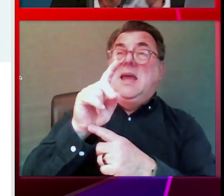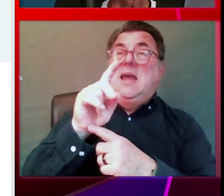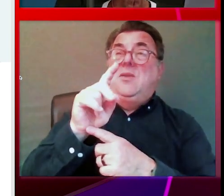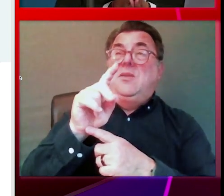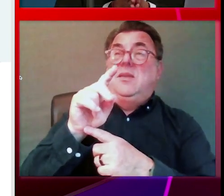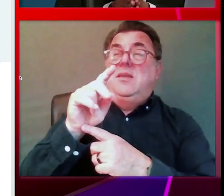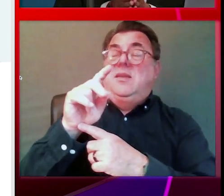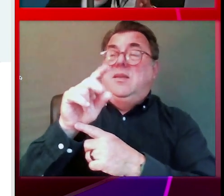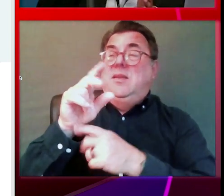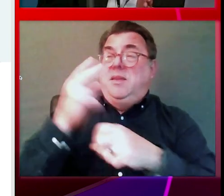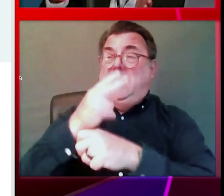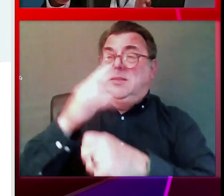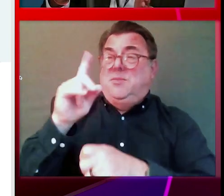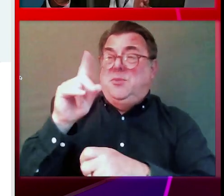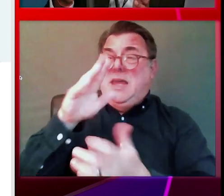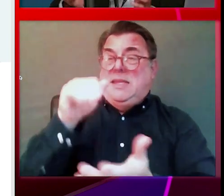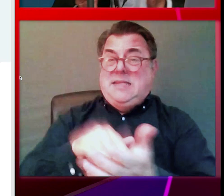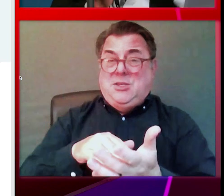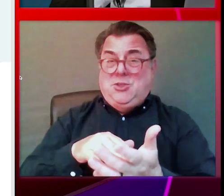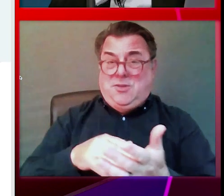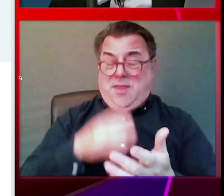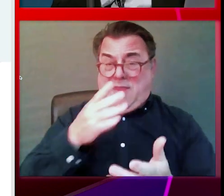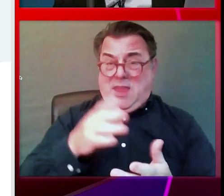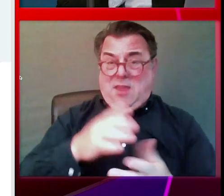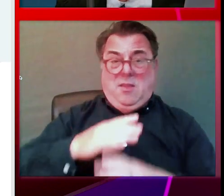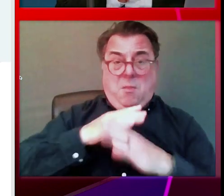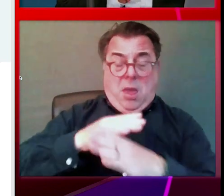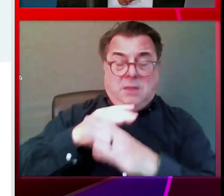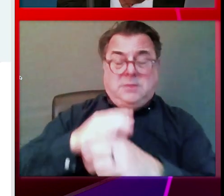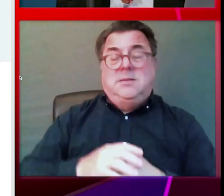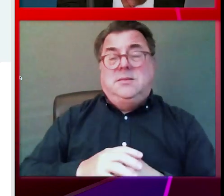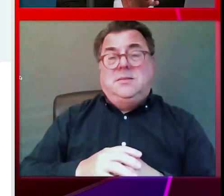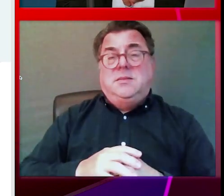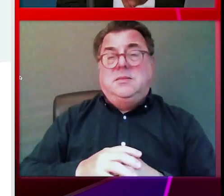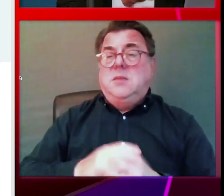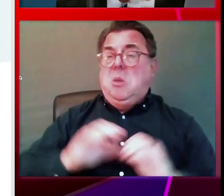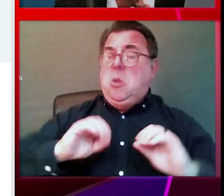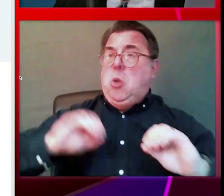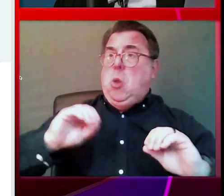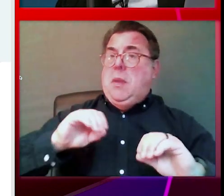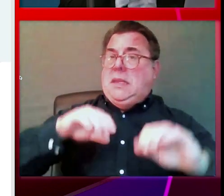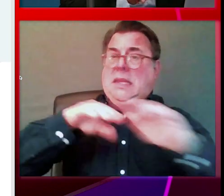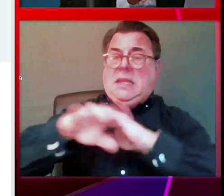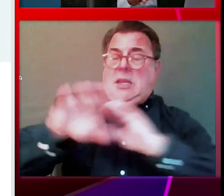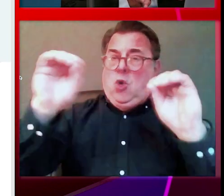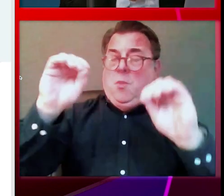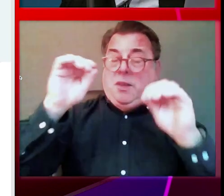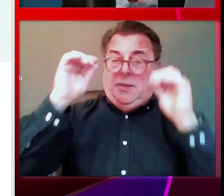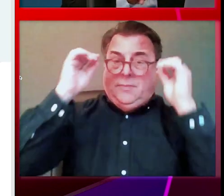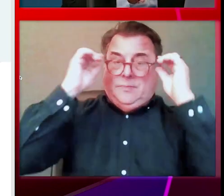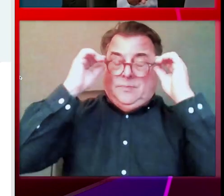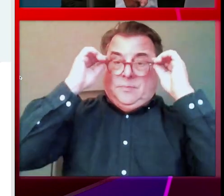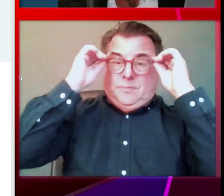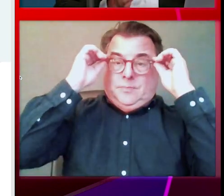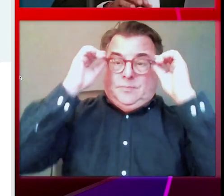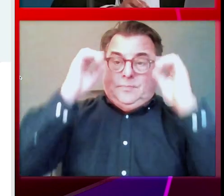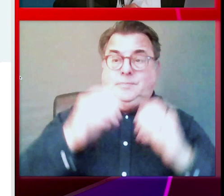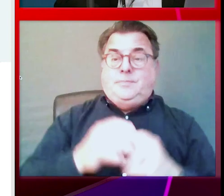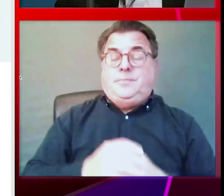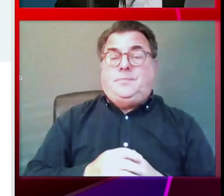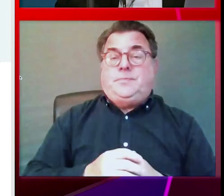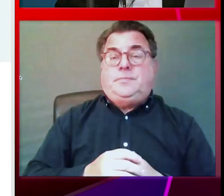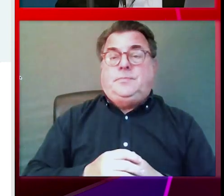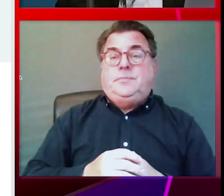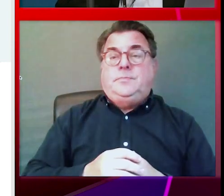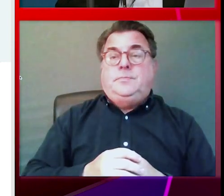actually cut now. The key is blocked. Right. And so nobody can get access to the AWS resources in the AWS cloud. Right.